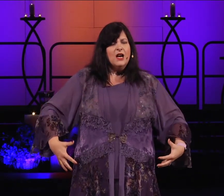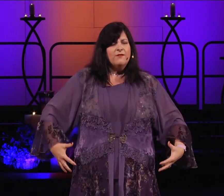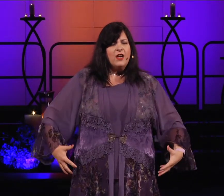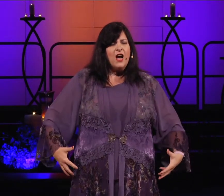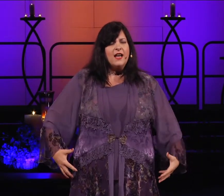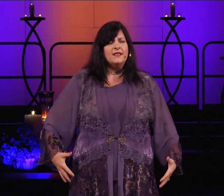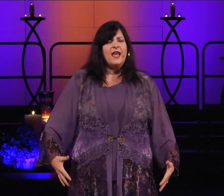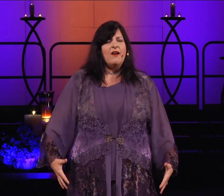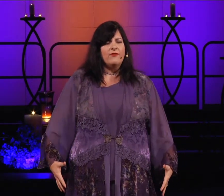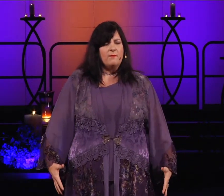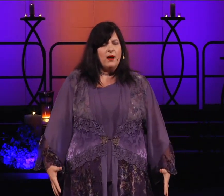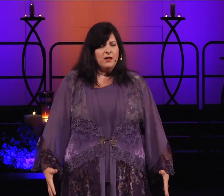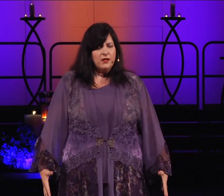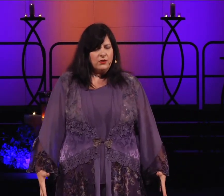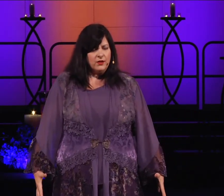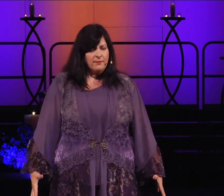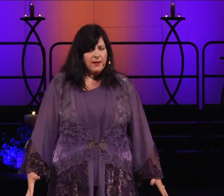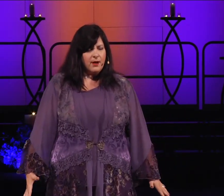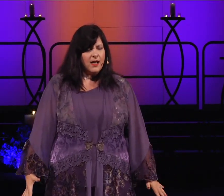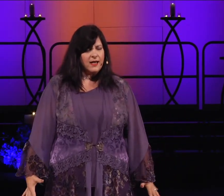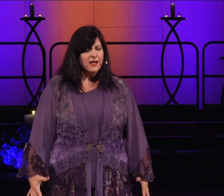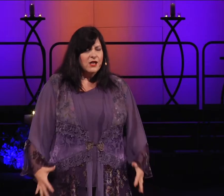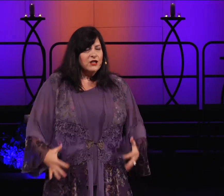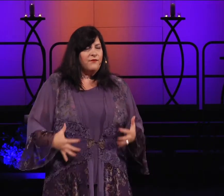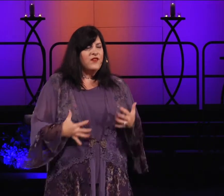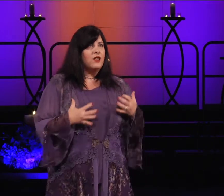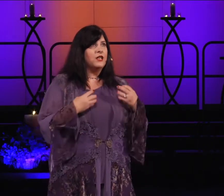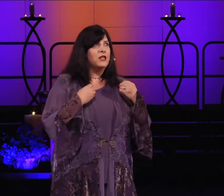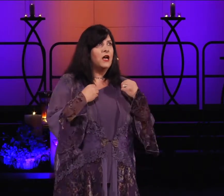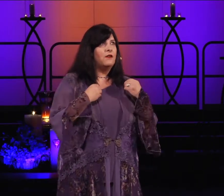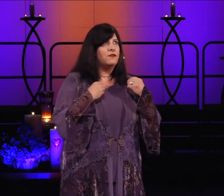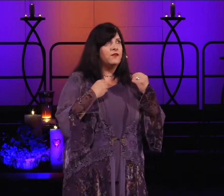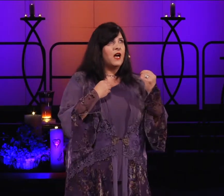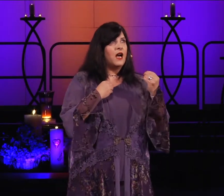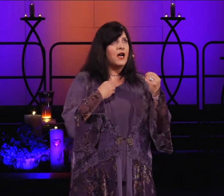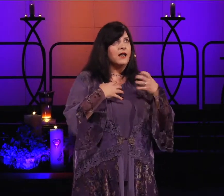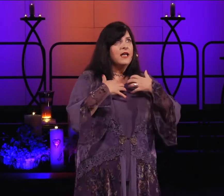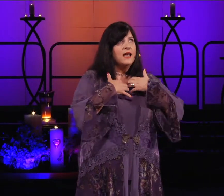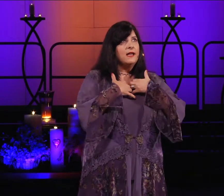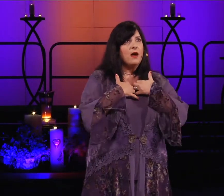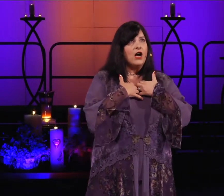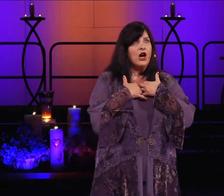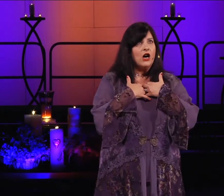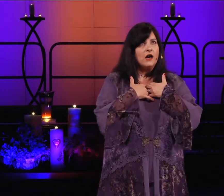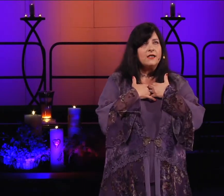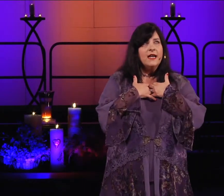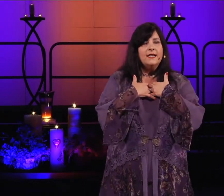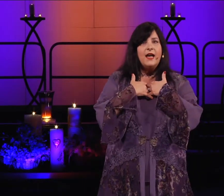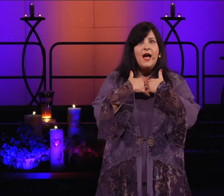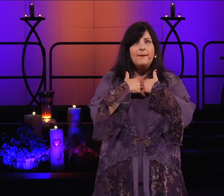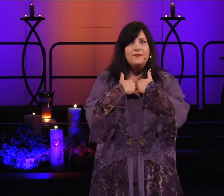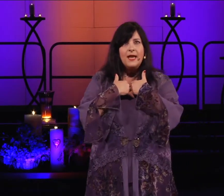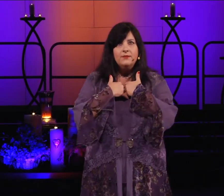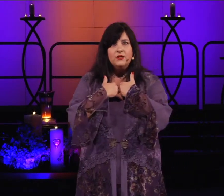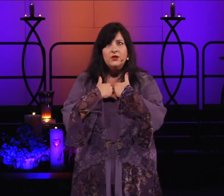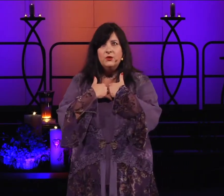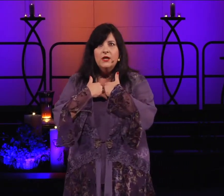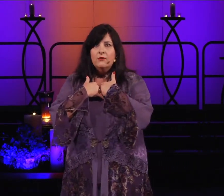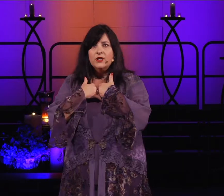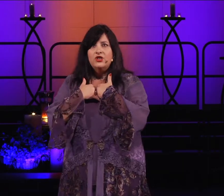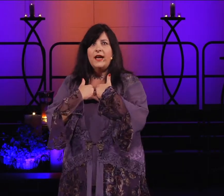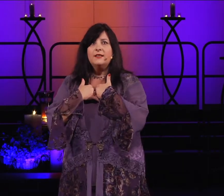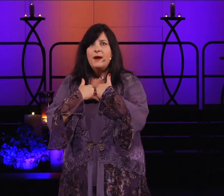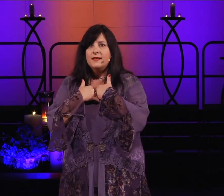practice of God as every molecule in my body, to feel the love of God in my heart as I am tempted